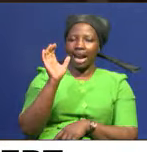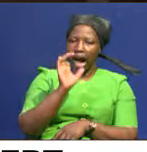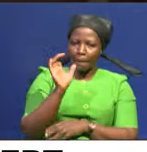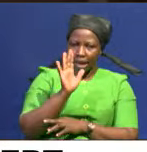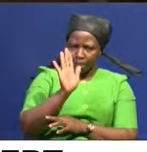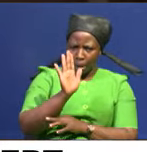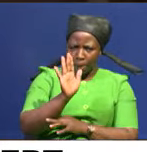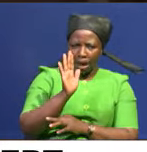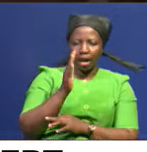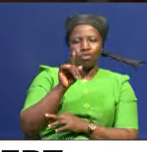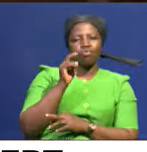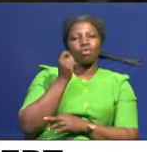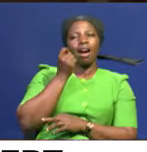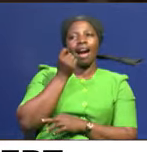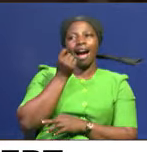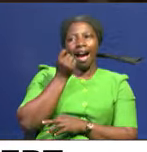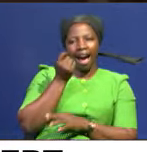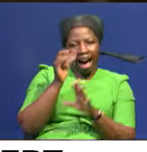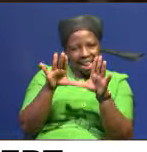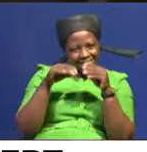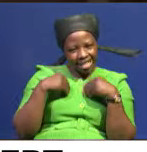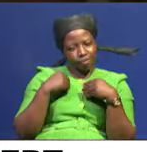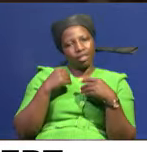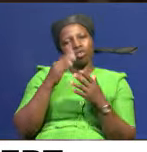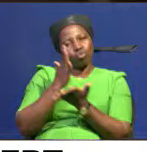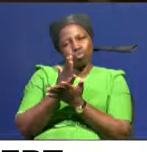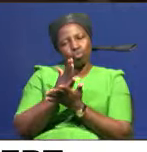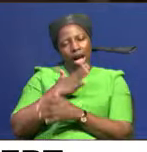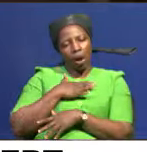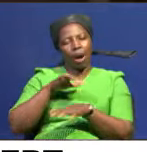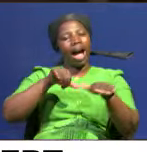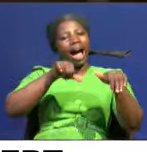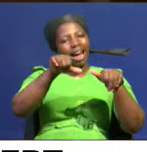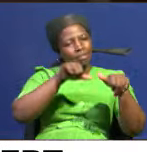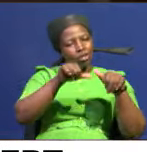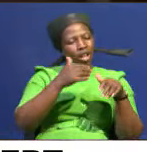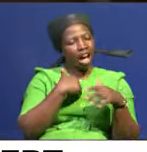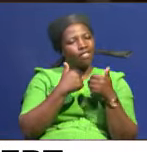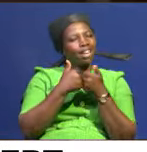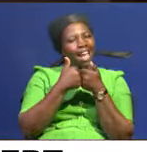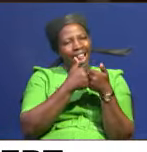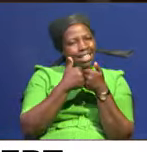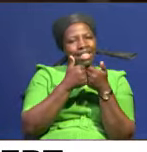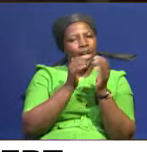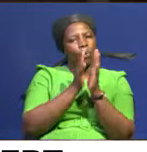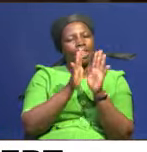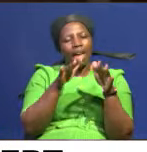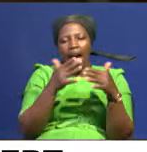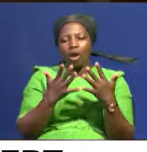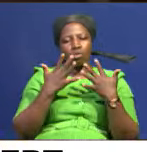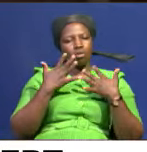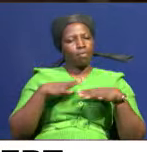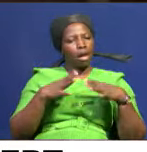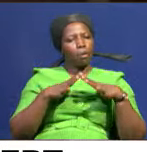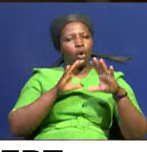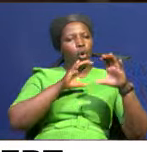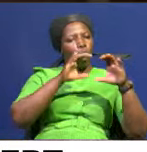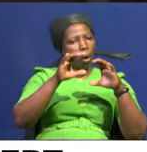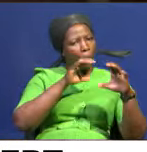that our administration has a challenge, has had a challenge in how you communicate our